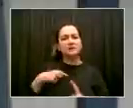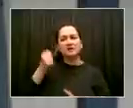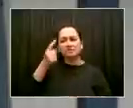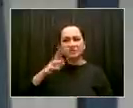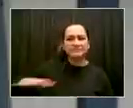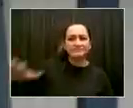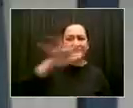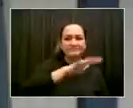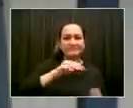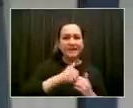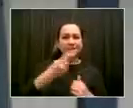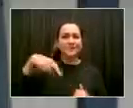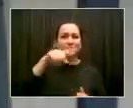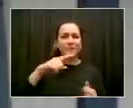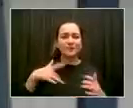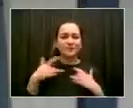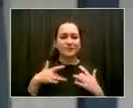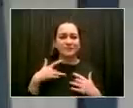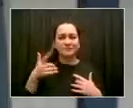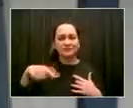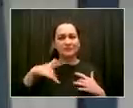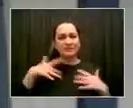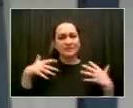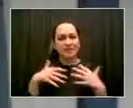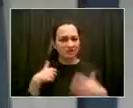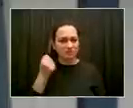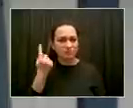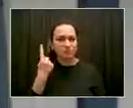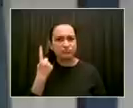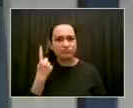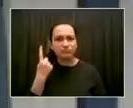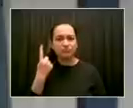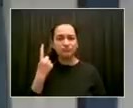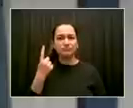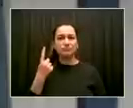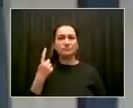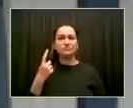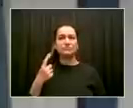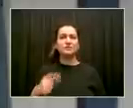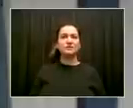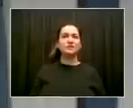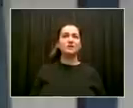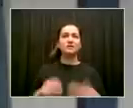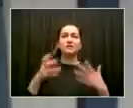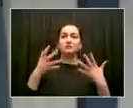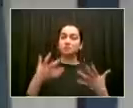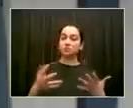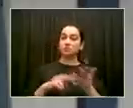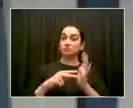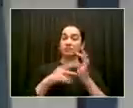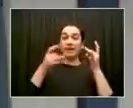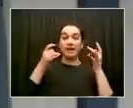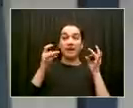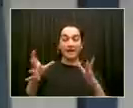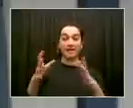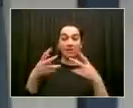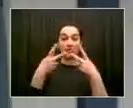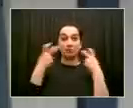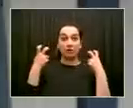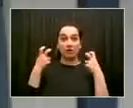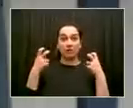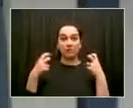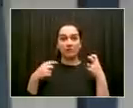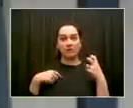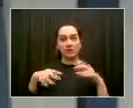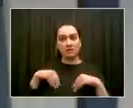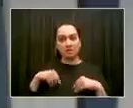community itself, to target both hate crime and the uptick in shooting violence. So in particular, what we've done is, as the